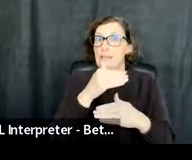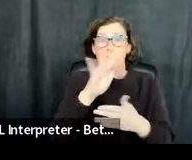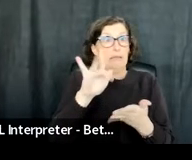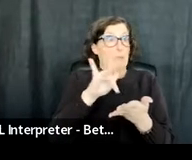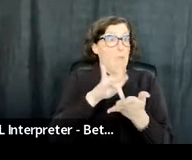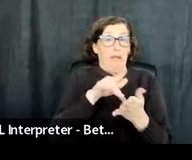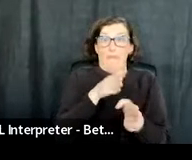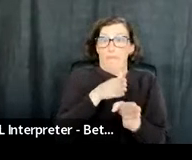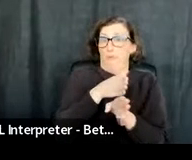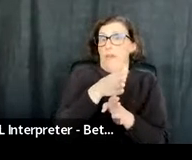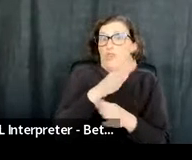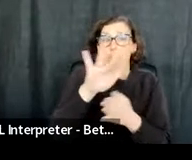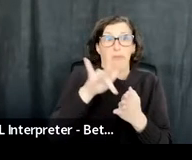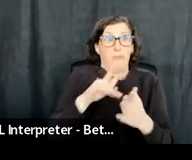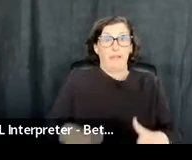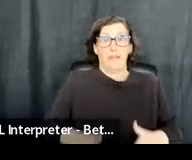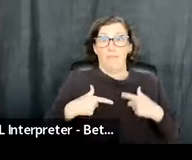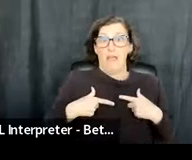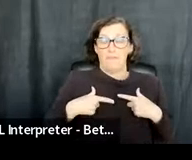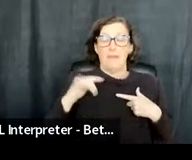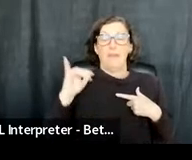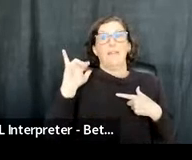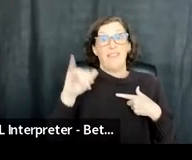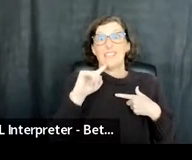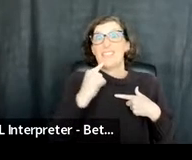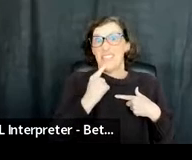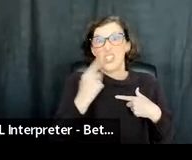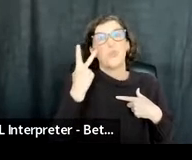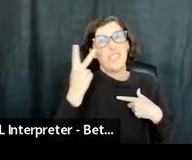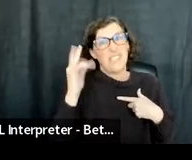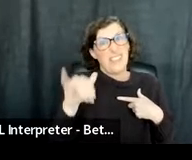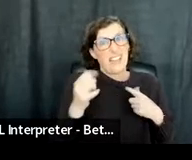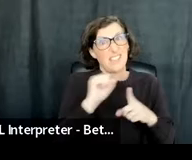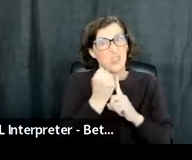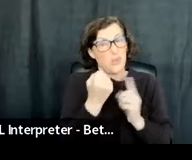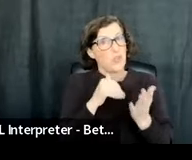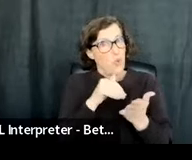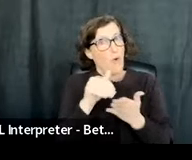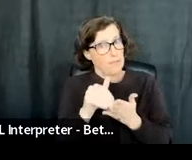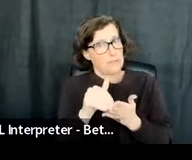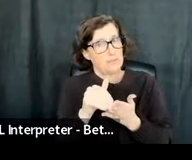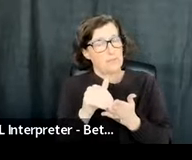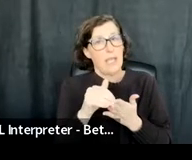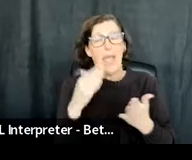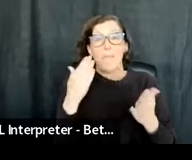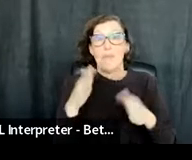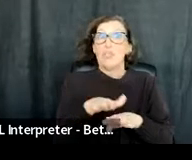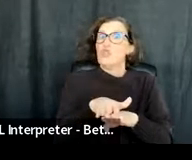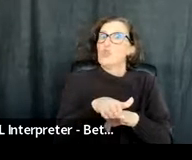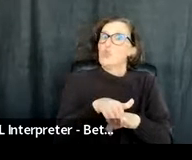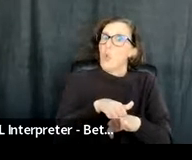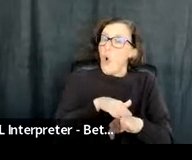career. So that's very dramatic. We see those cases quite a bit. And it might be a gradual process. They